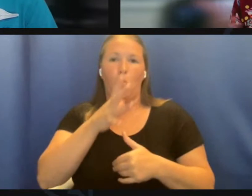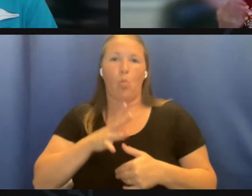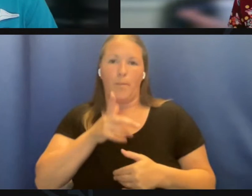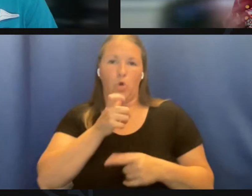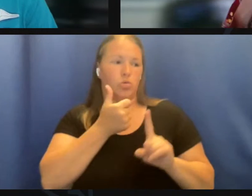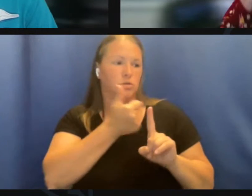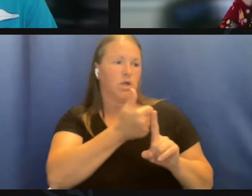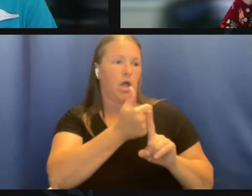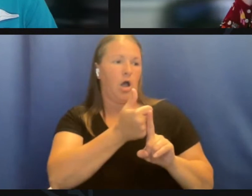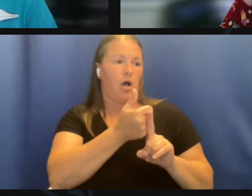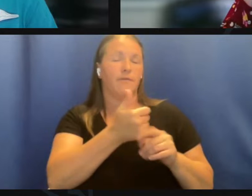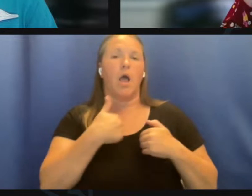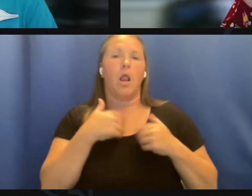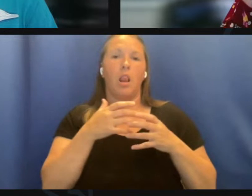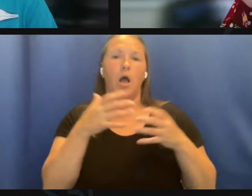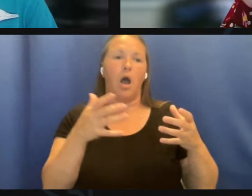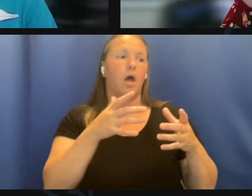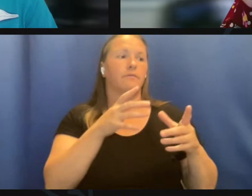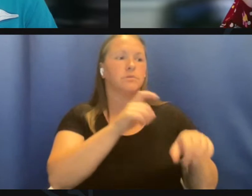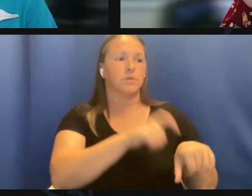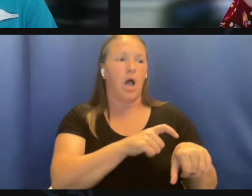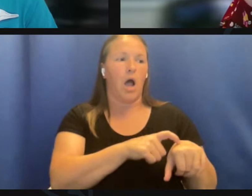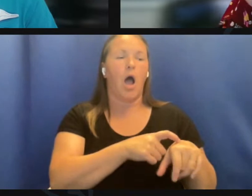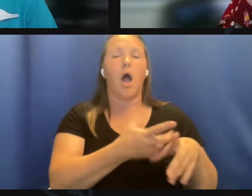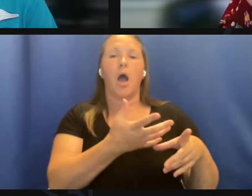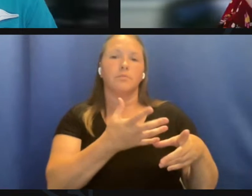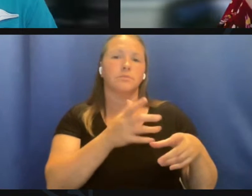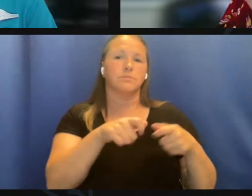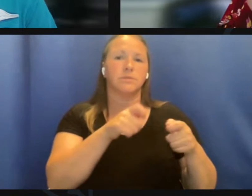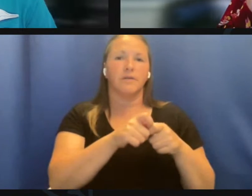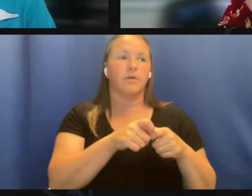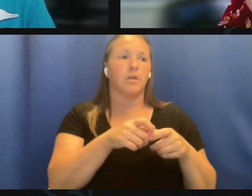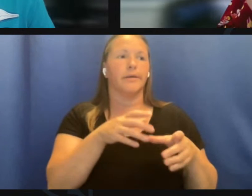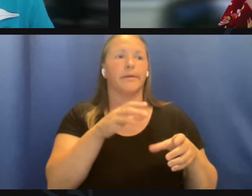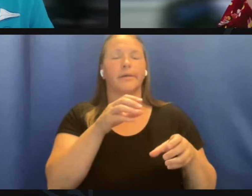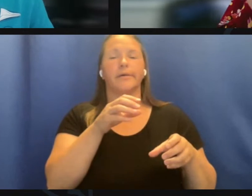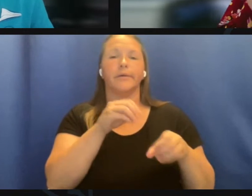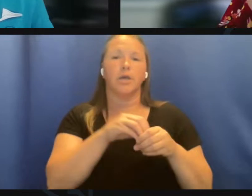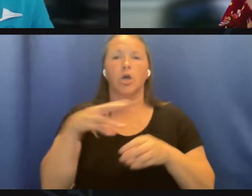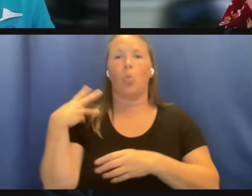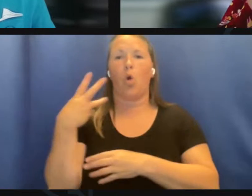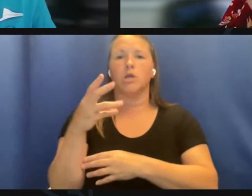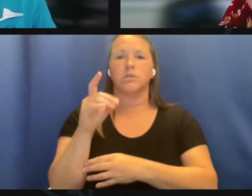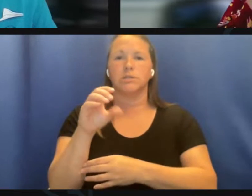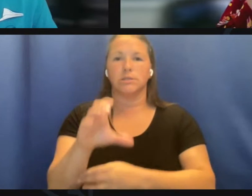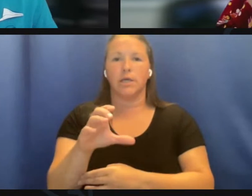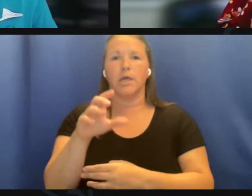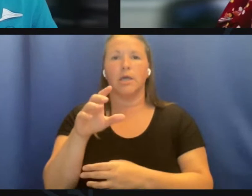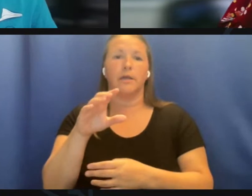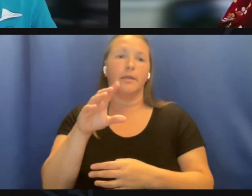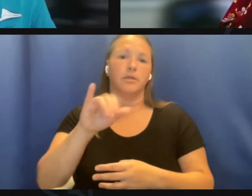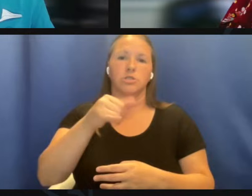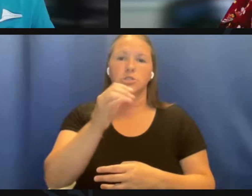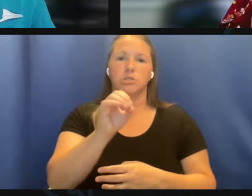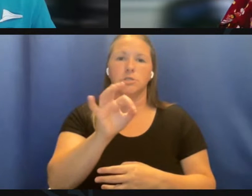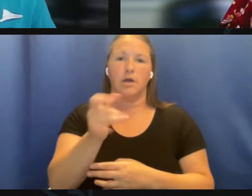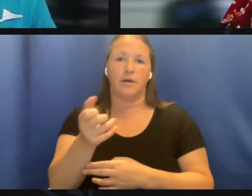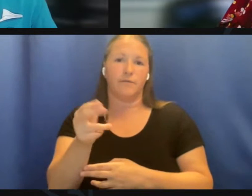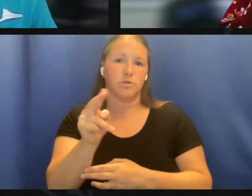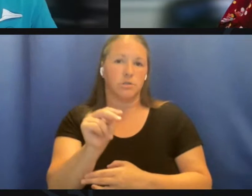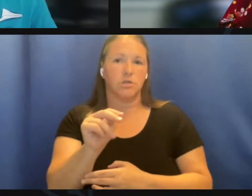time, particularly during the Jefferson White House in Washington, that is not what she writes in letters. It's not what she talks about